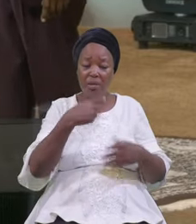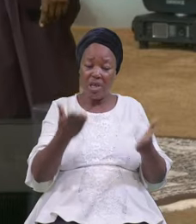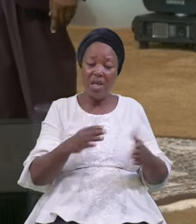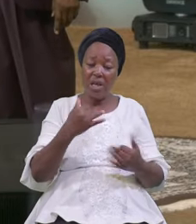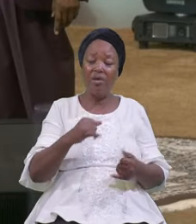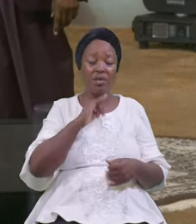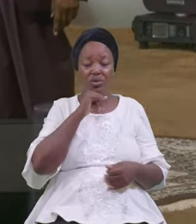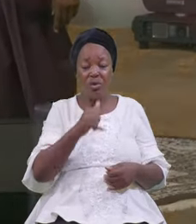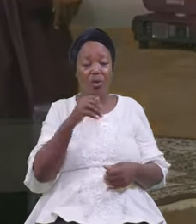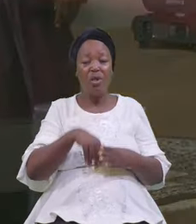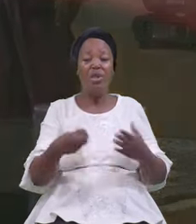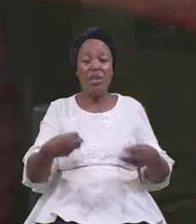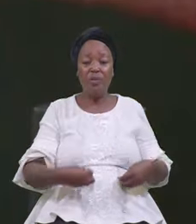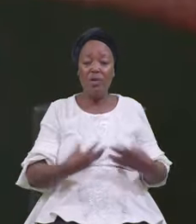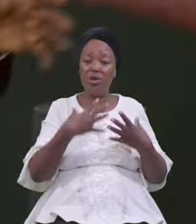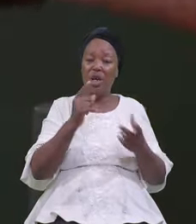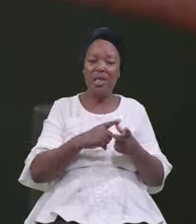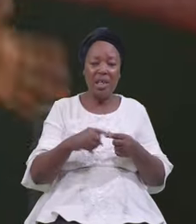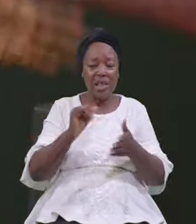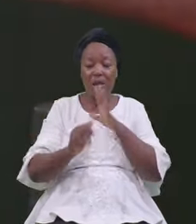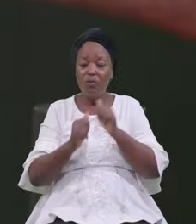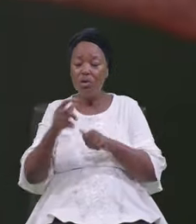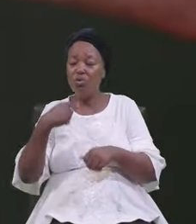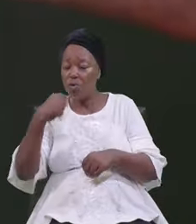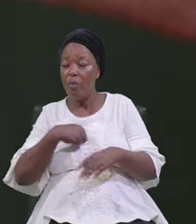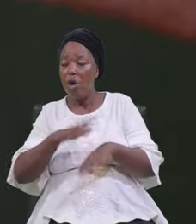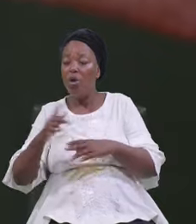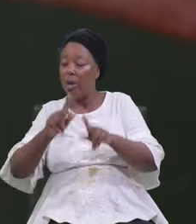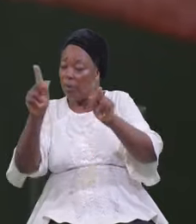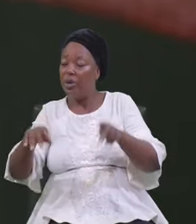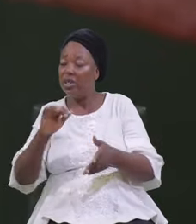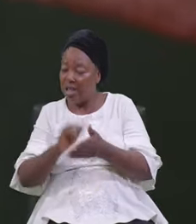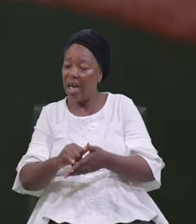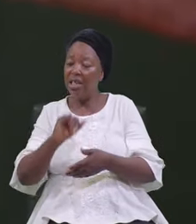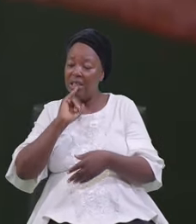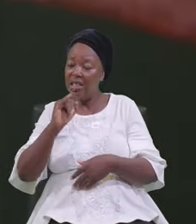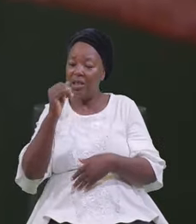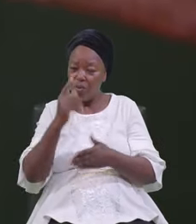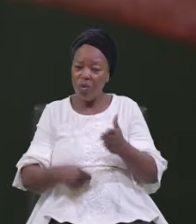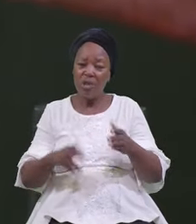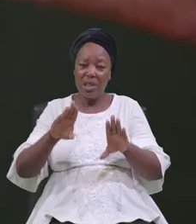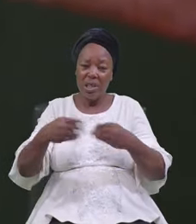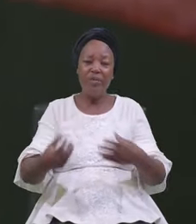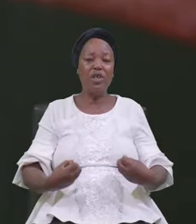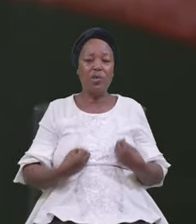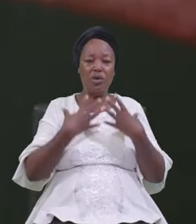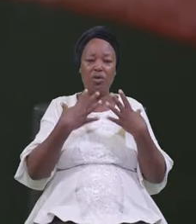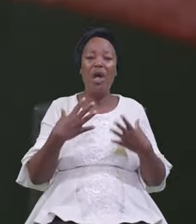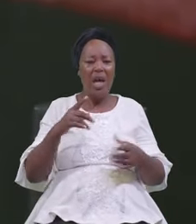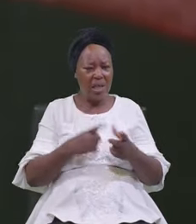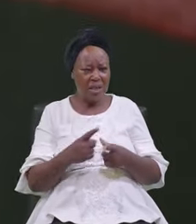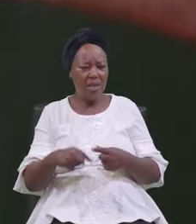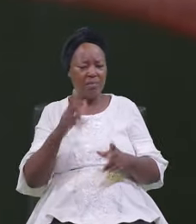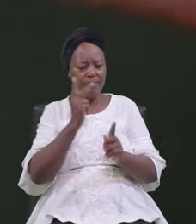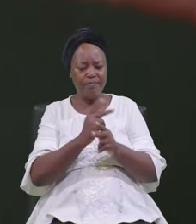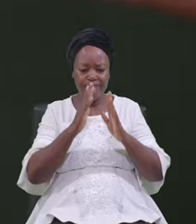inspiration. That one you said over there on the pulpit, that is with inspiration. He kept quiet. He